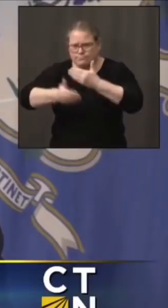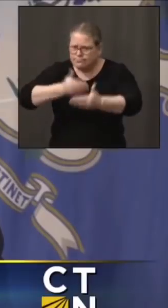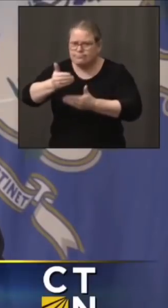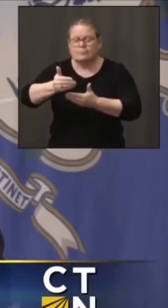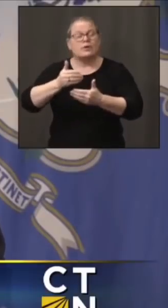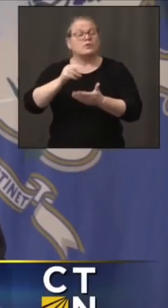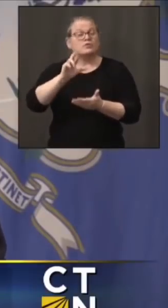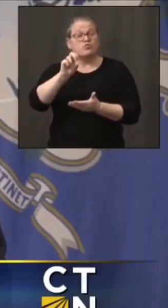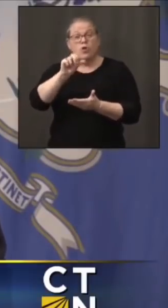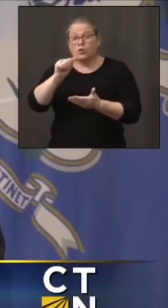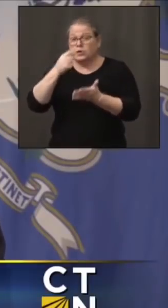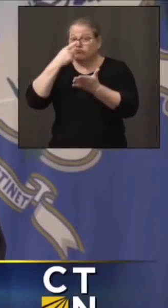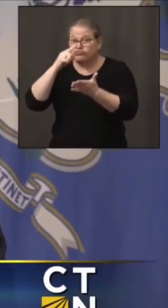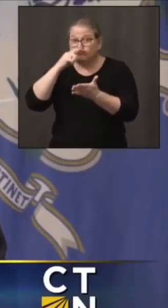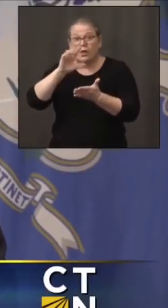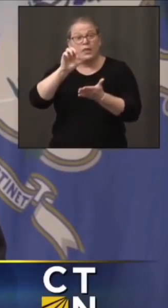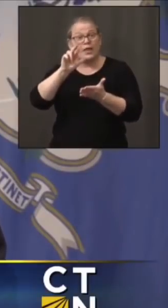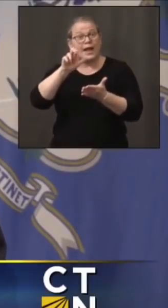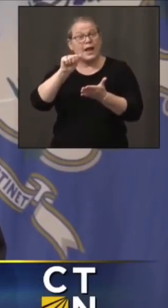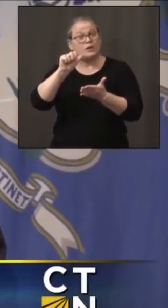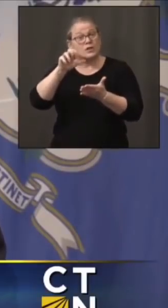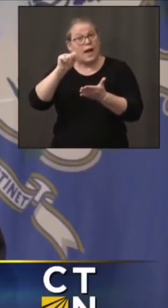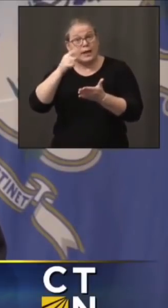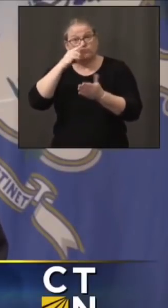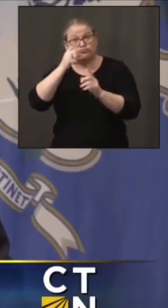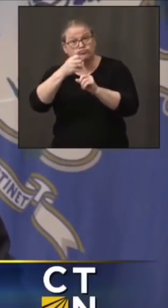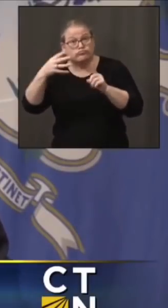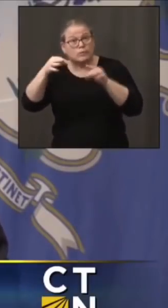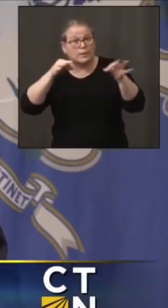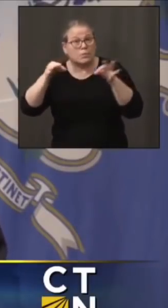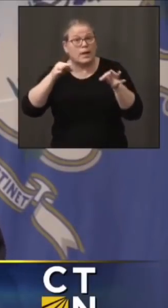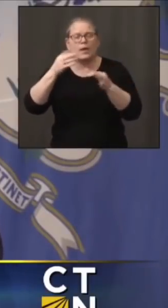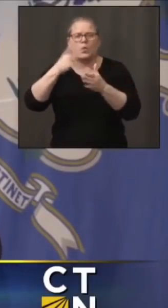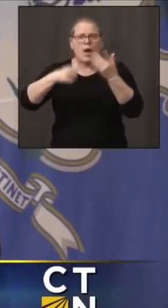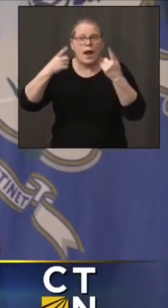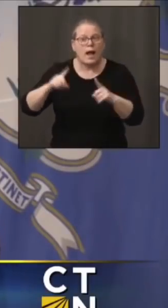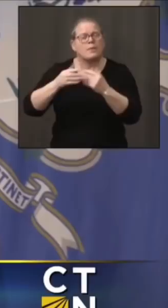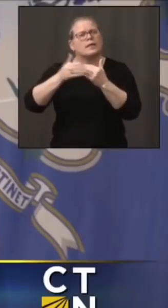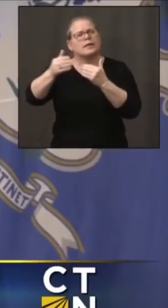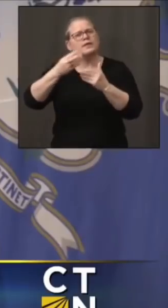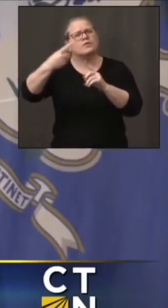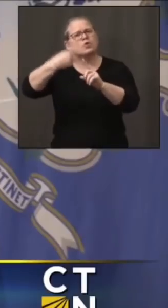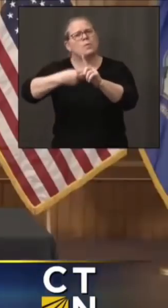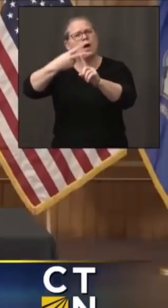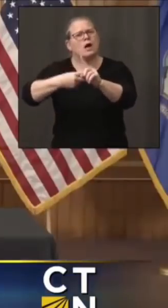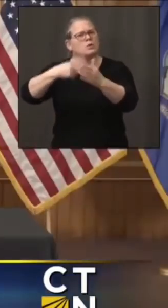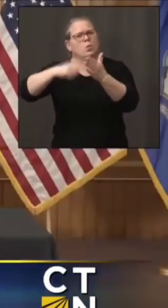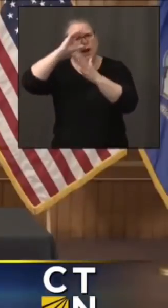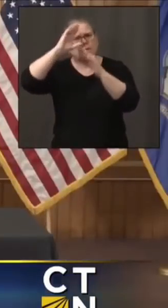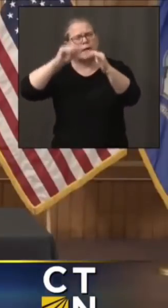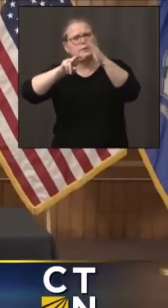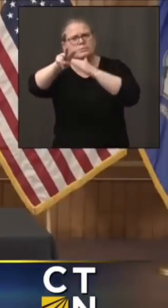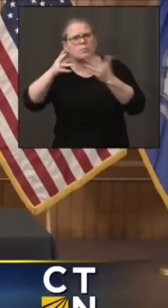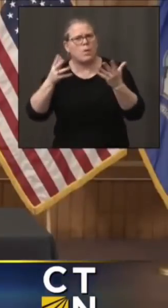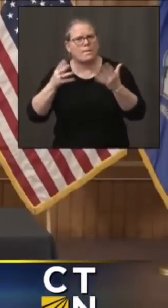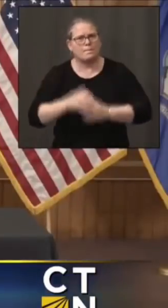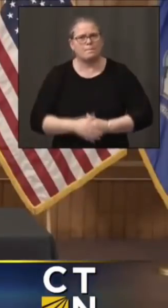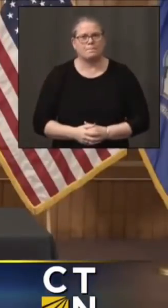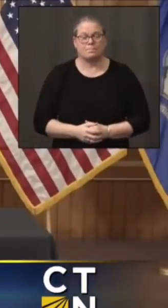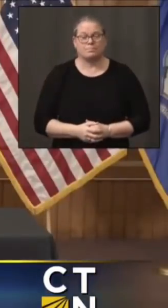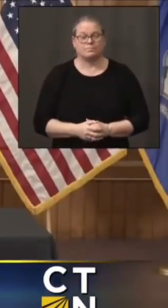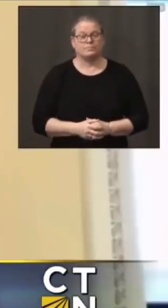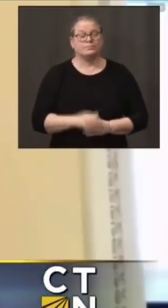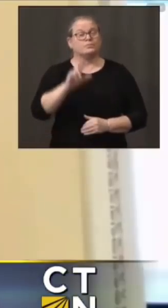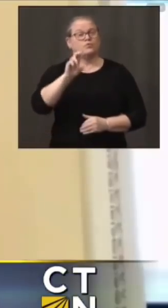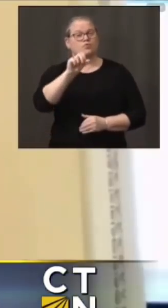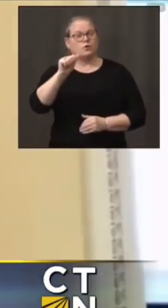CARES Act, what has taken place, and what we can expect over the next few months. Okay. Thank you. Thank you so much, Governor. It's